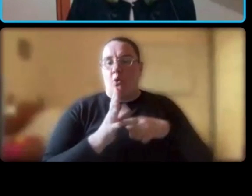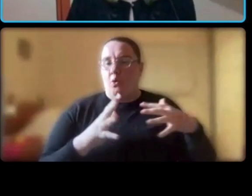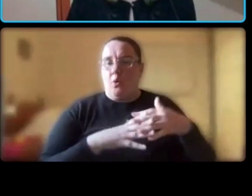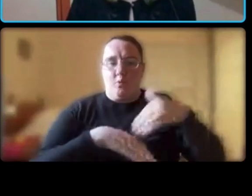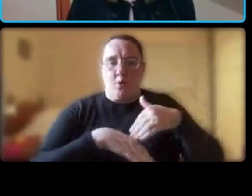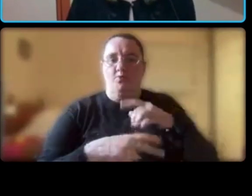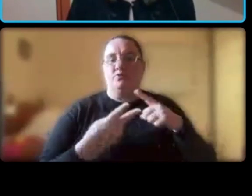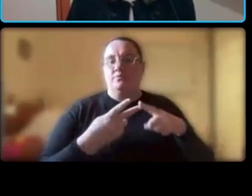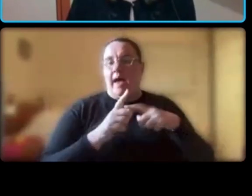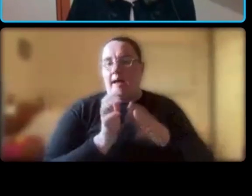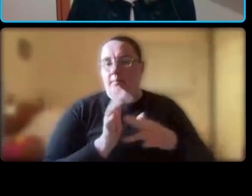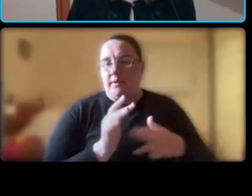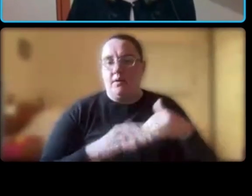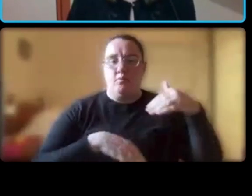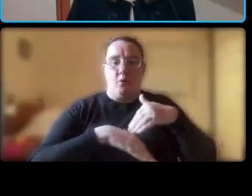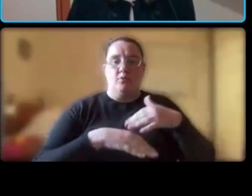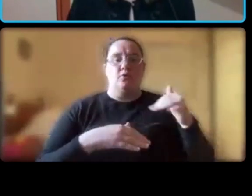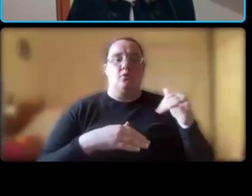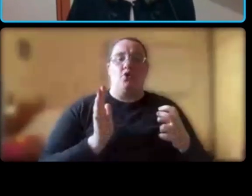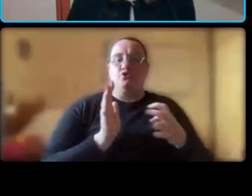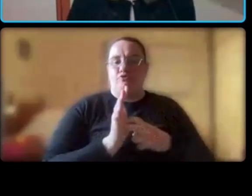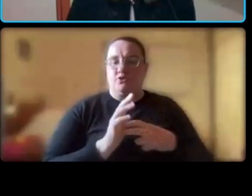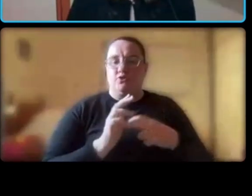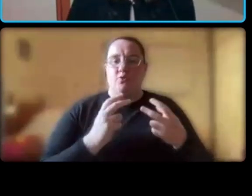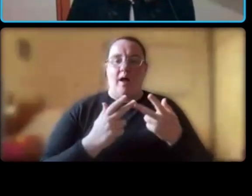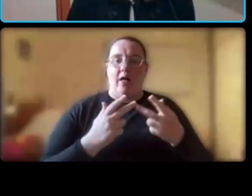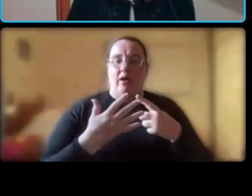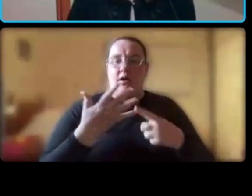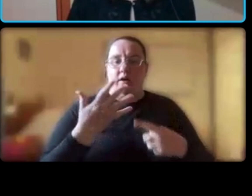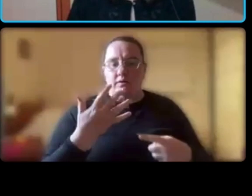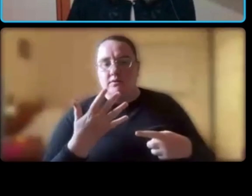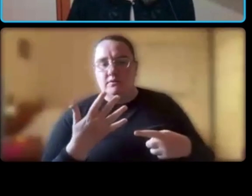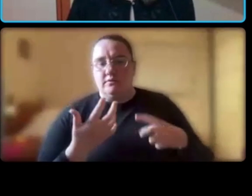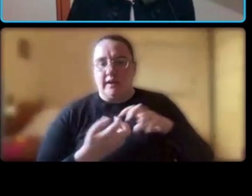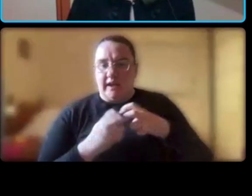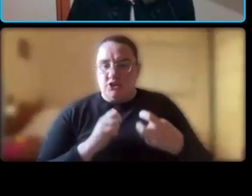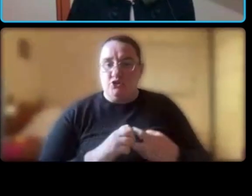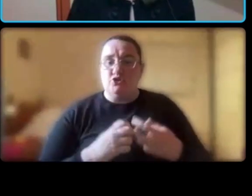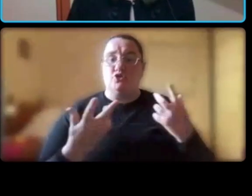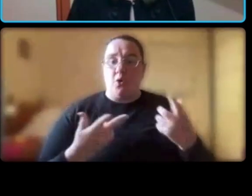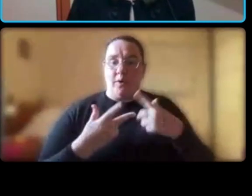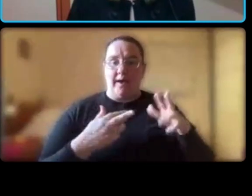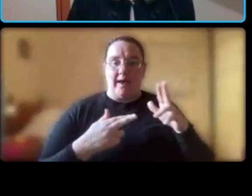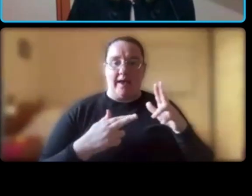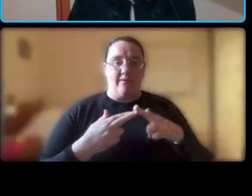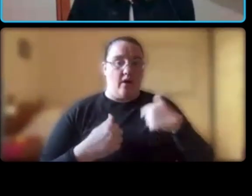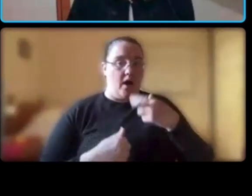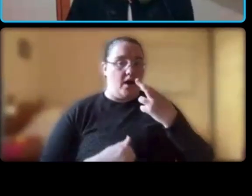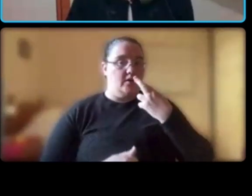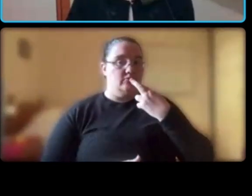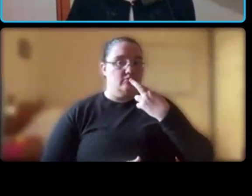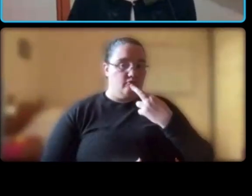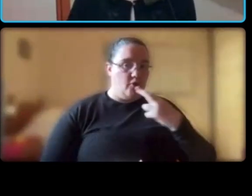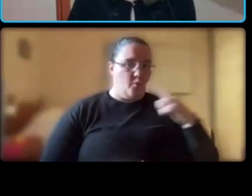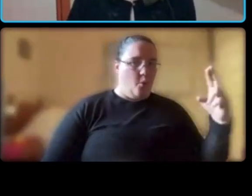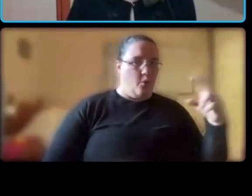liability, or contractual and other remedies. So what that means is if a person makes a qualifying disclosure, their employer would